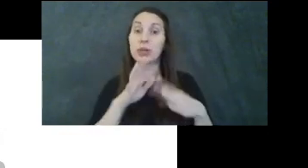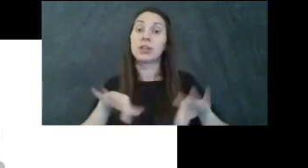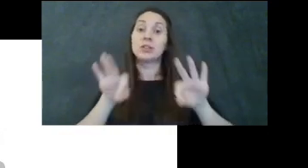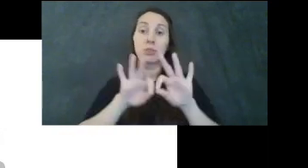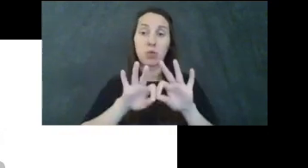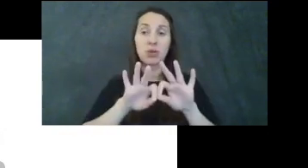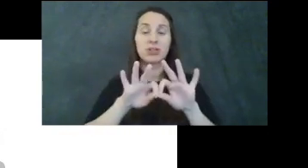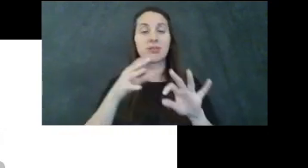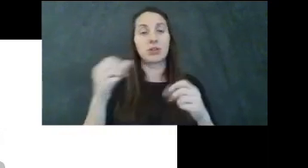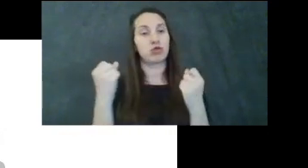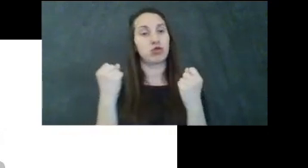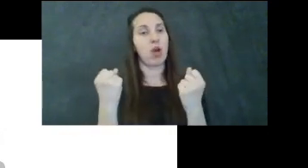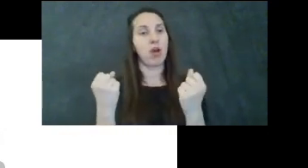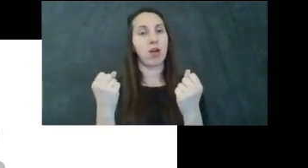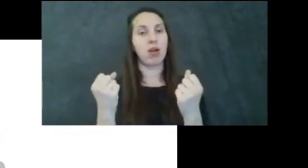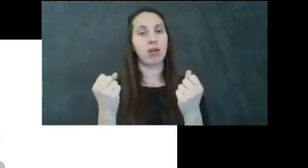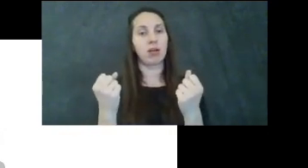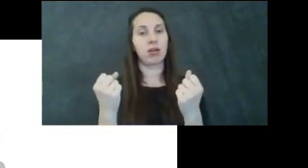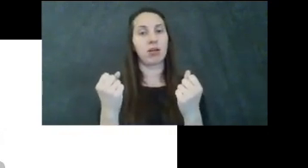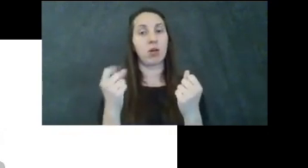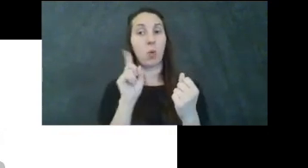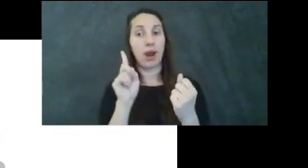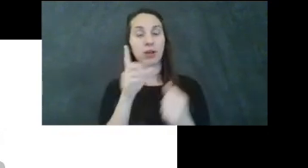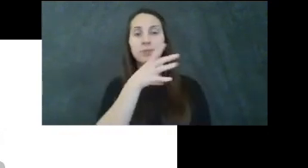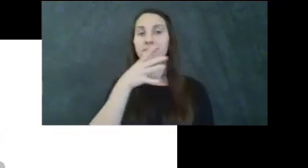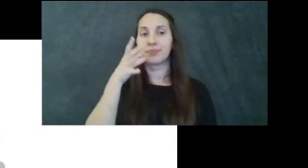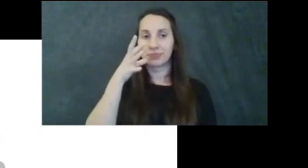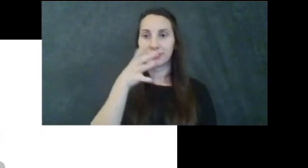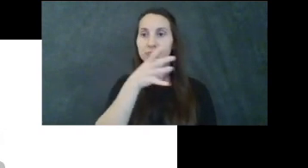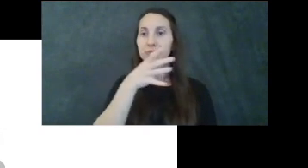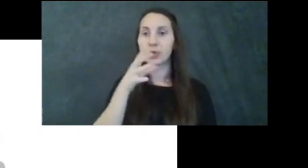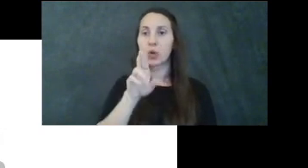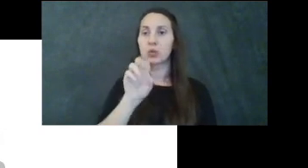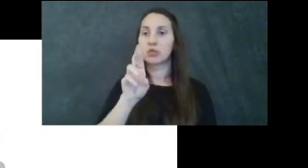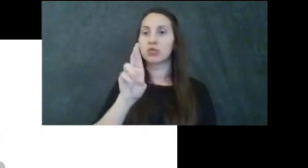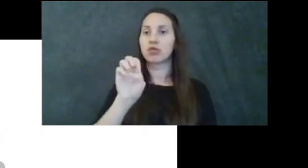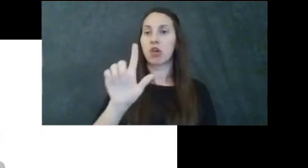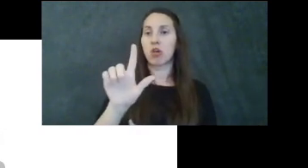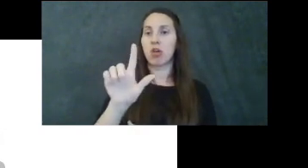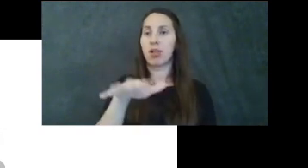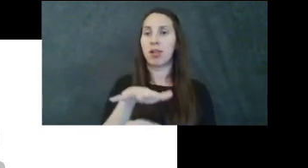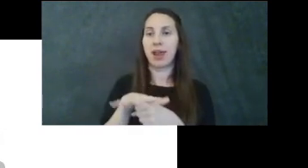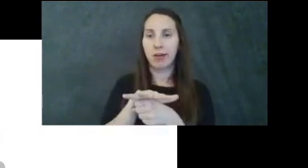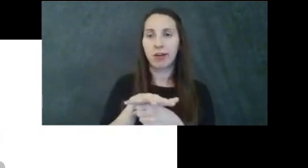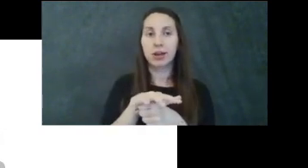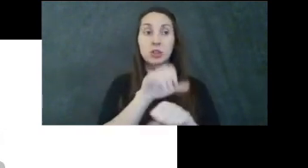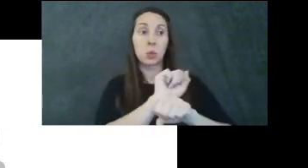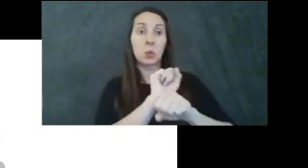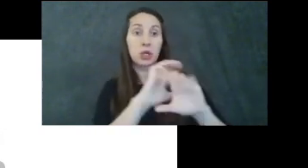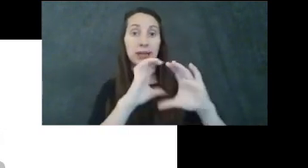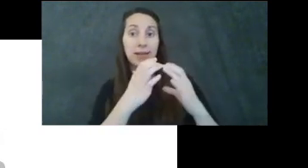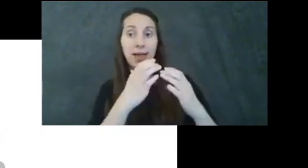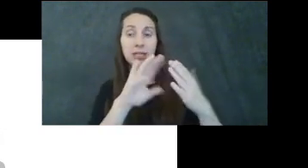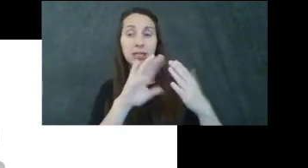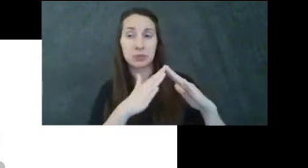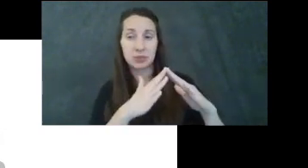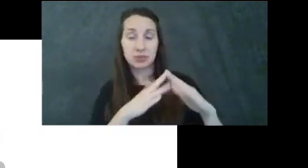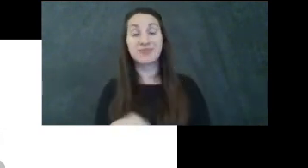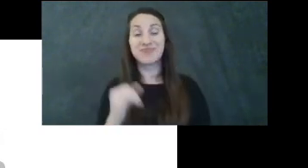and strong in these rural areas and working class communities. And if you look at what happened in the